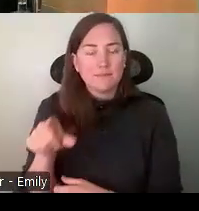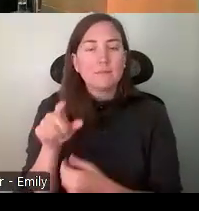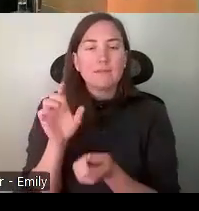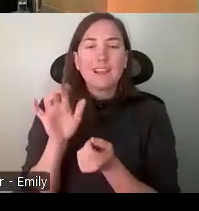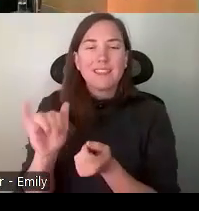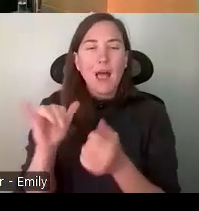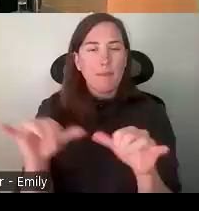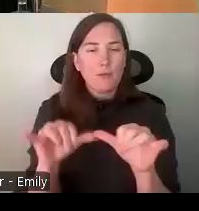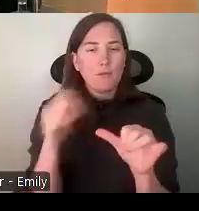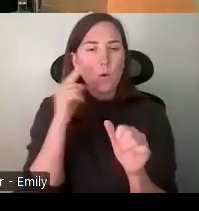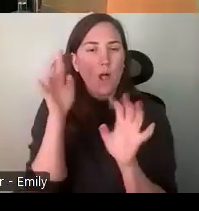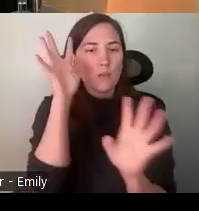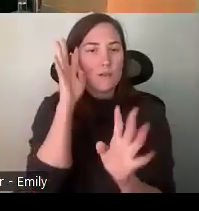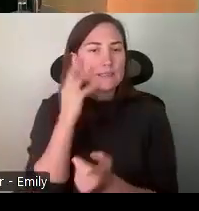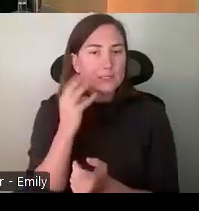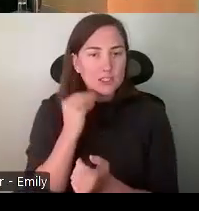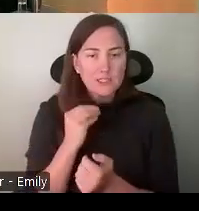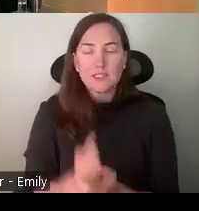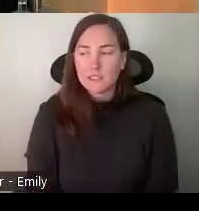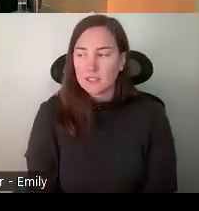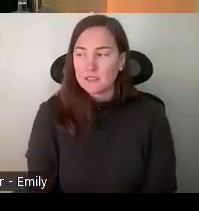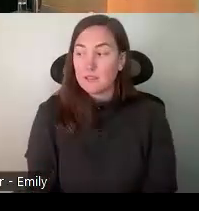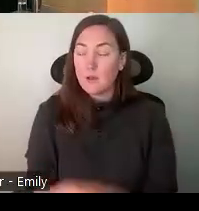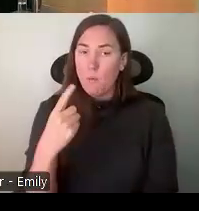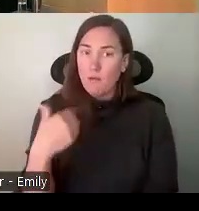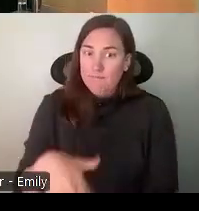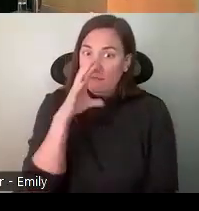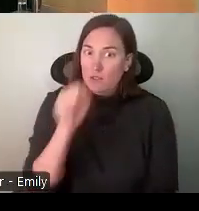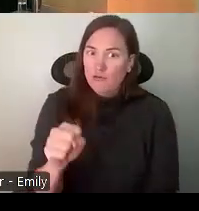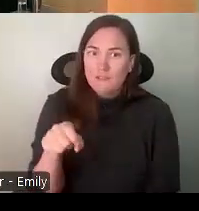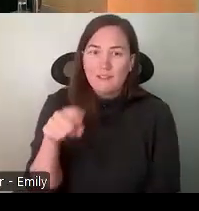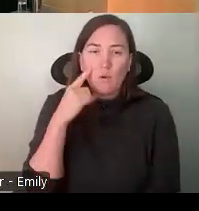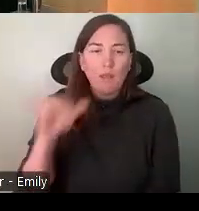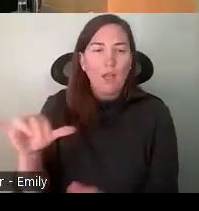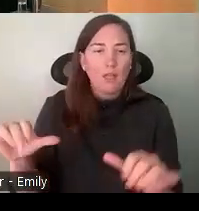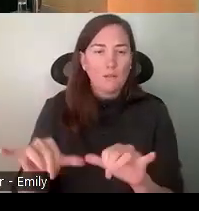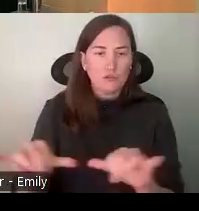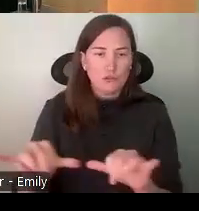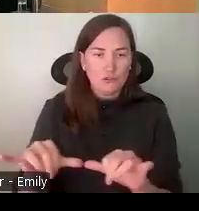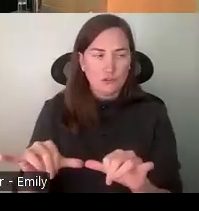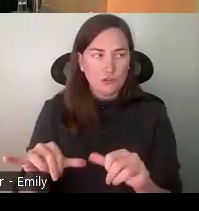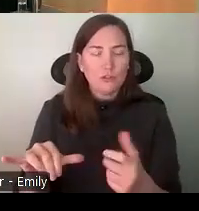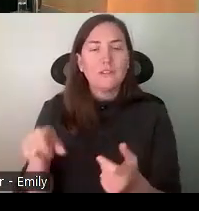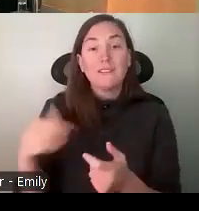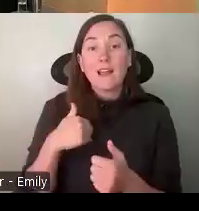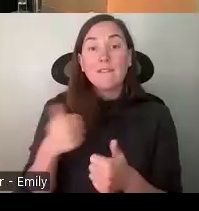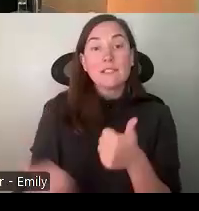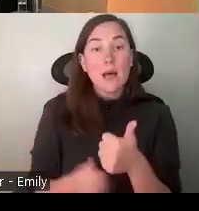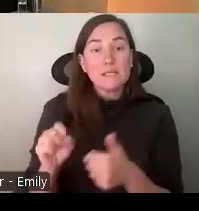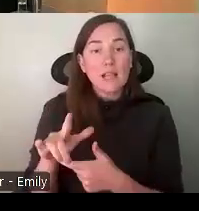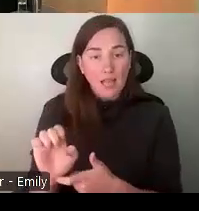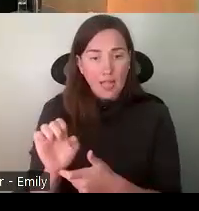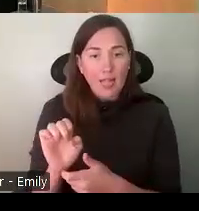hallucinatory experiences. You know, one thing that attracted me to this measure is that there's a subscale that gets at these